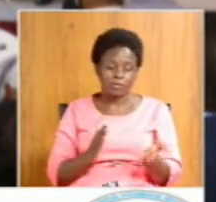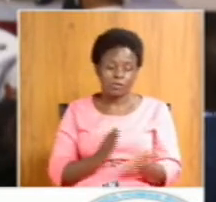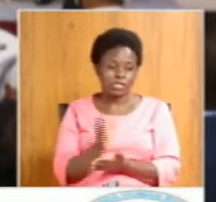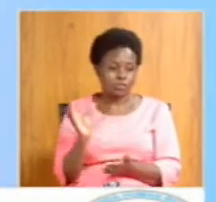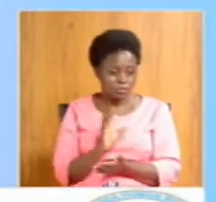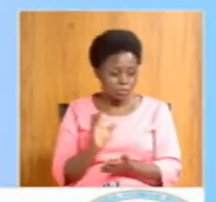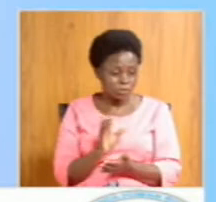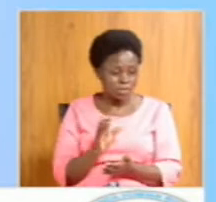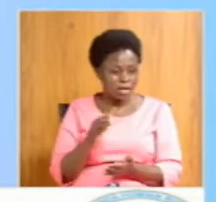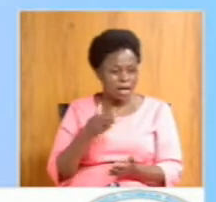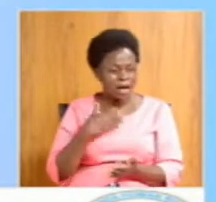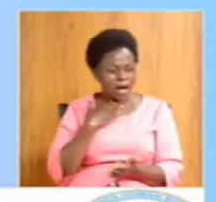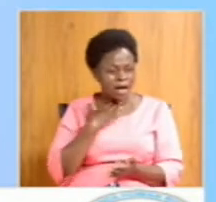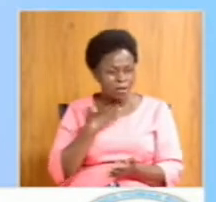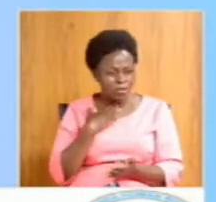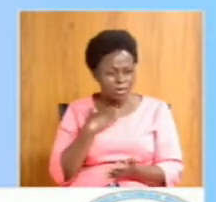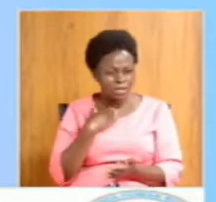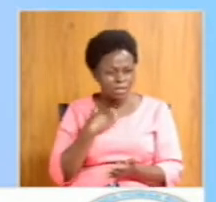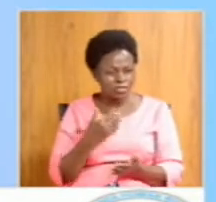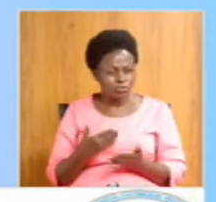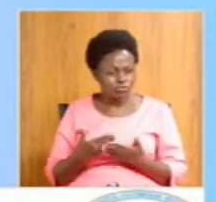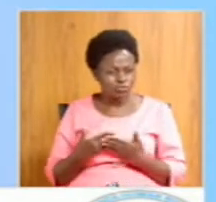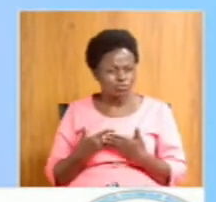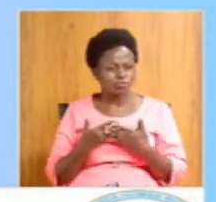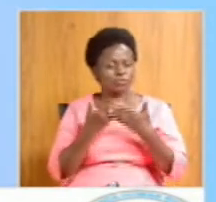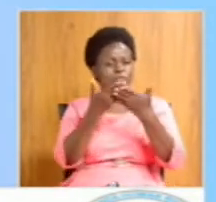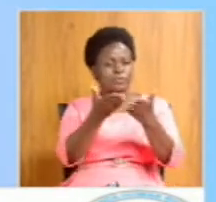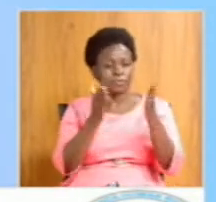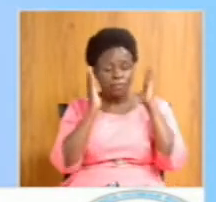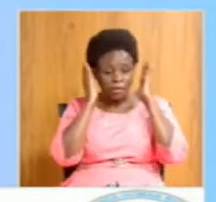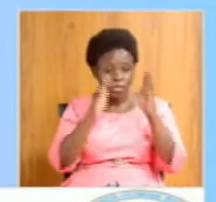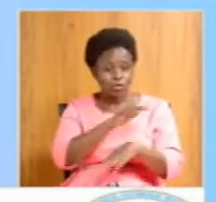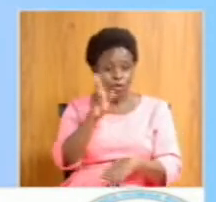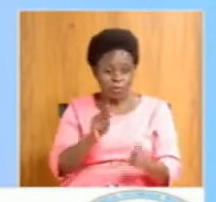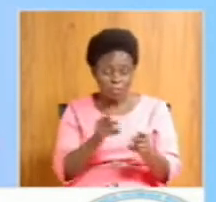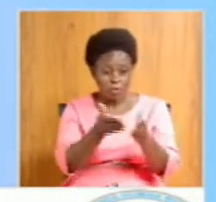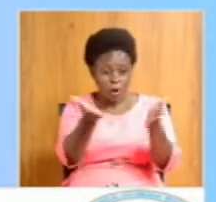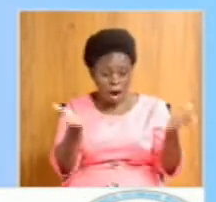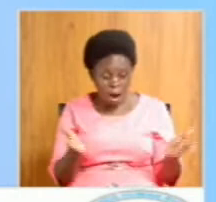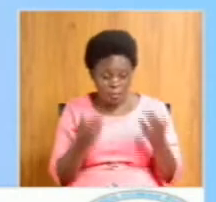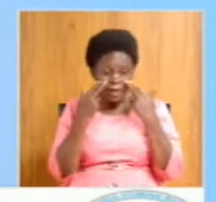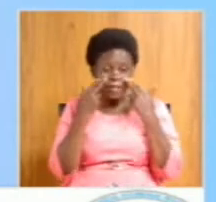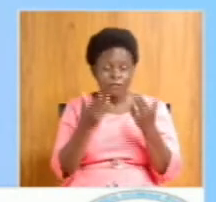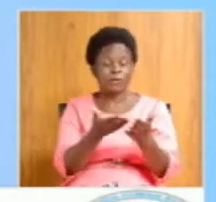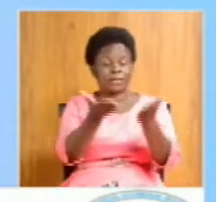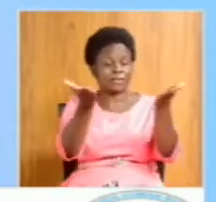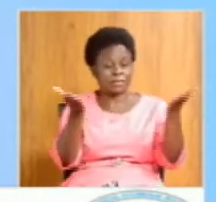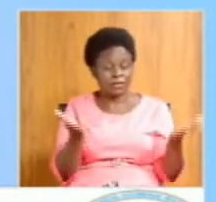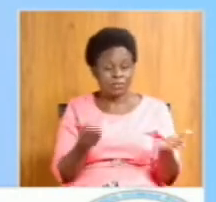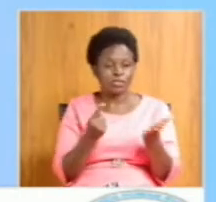And I wanted to bring it to the attention of all the people we have here and the viewers outside,